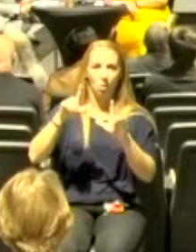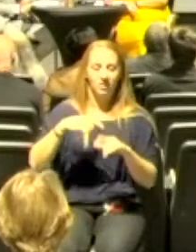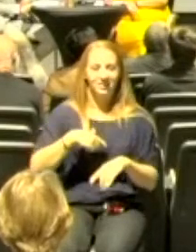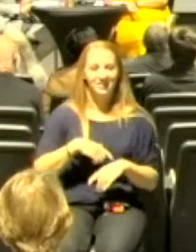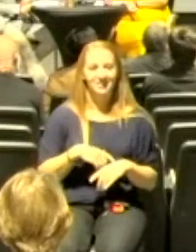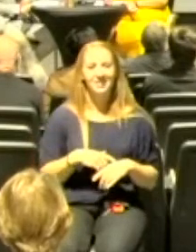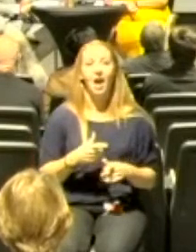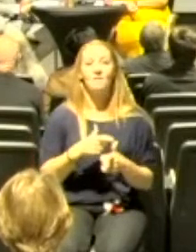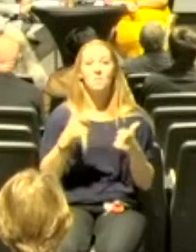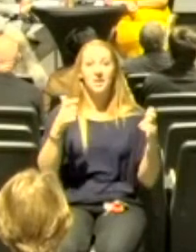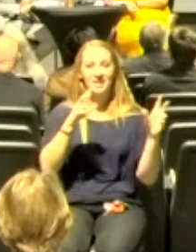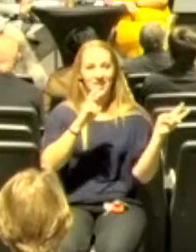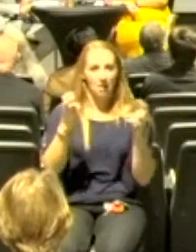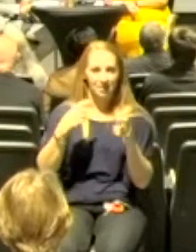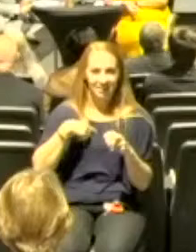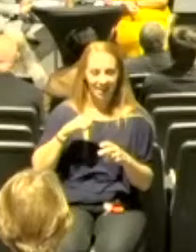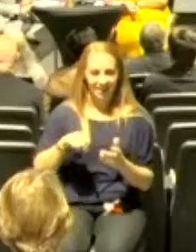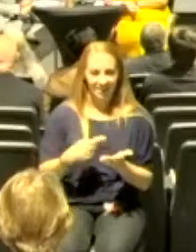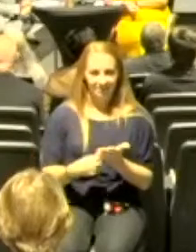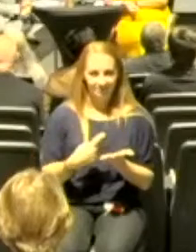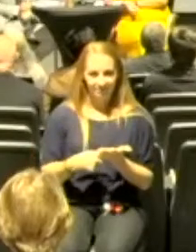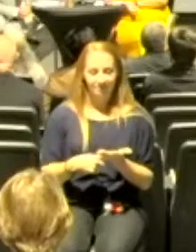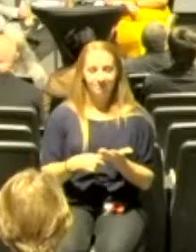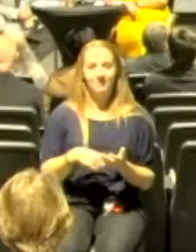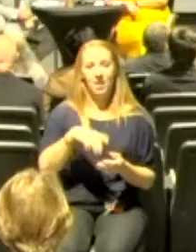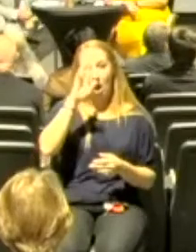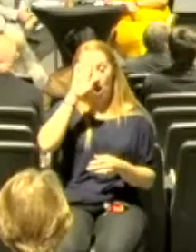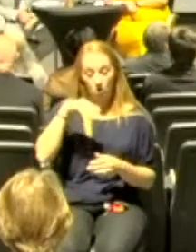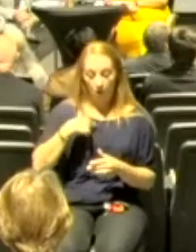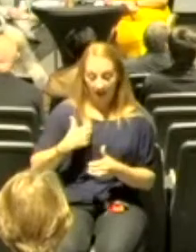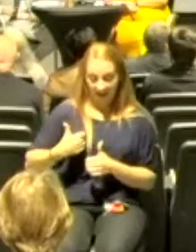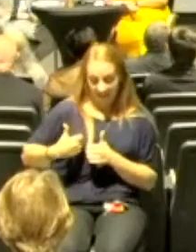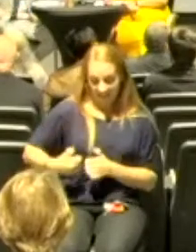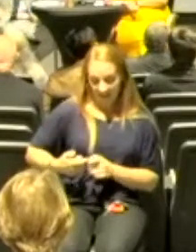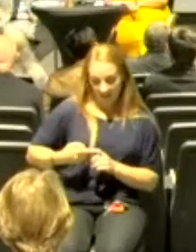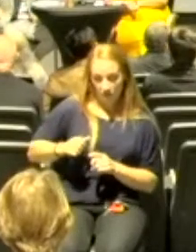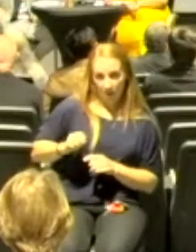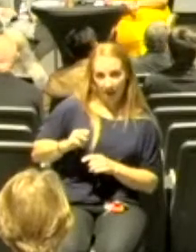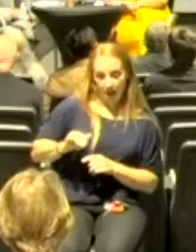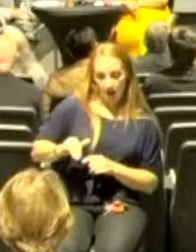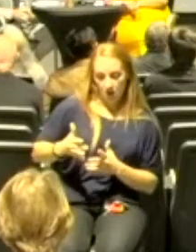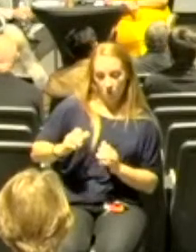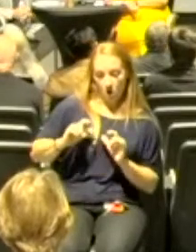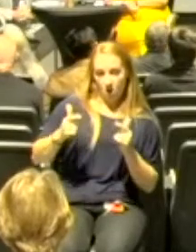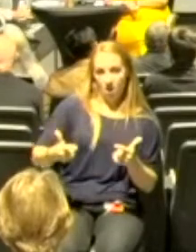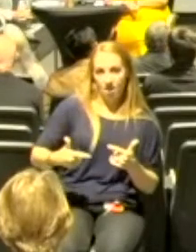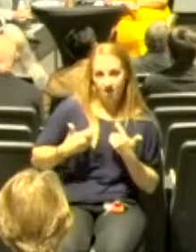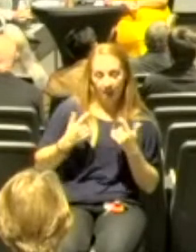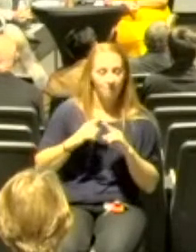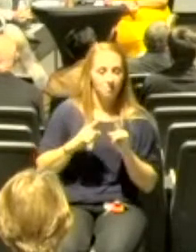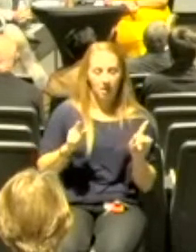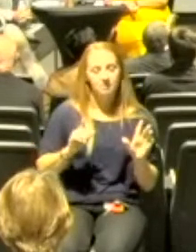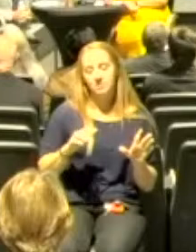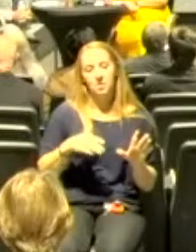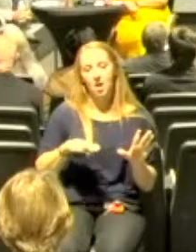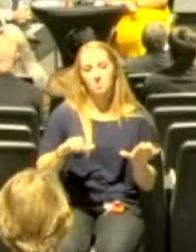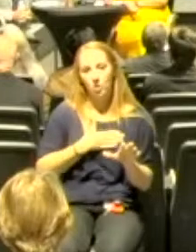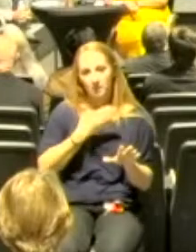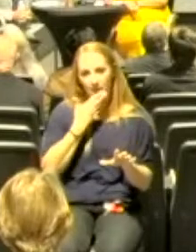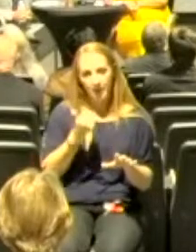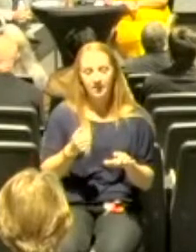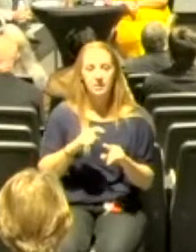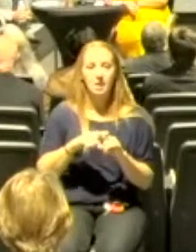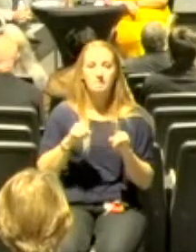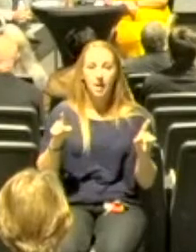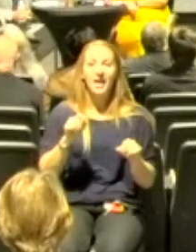to talk about in a couple minutes. So, and I know I got a text from Amy, we wanna get to live questions, I will do my best, but I wanna give the time to